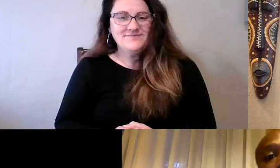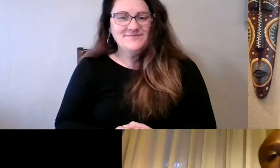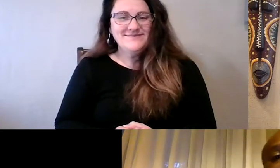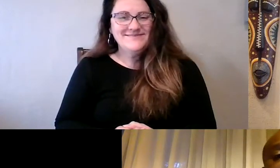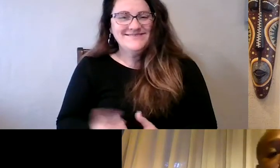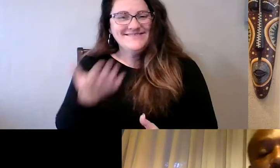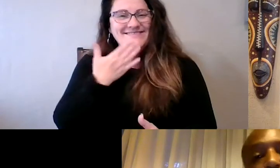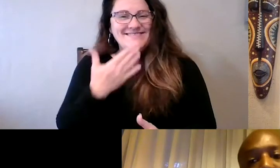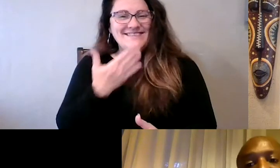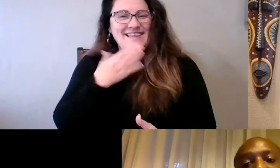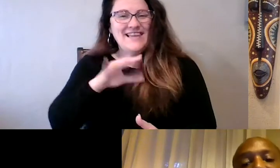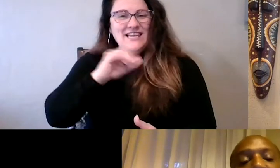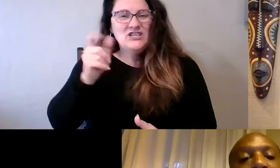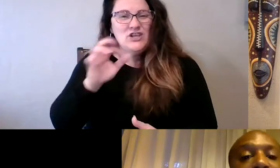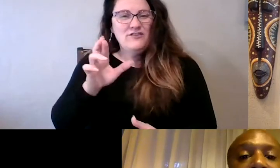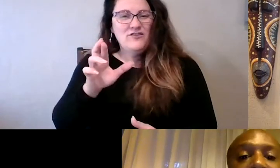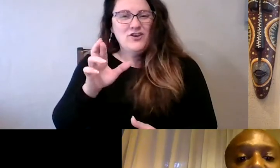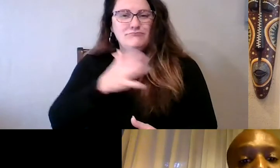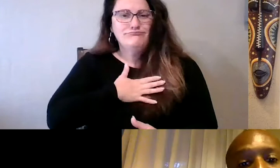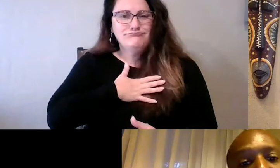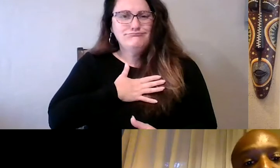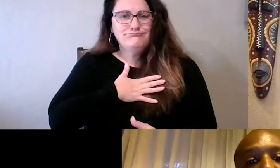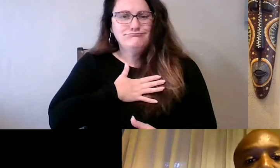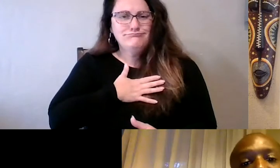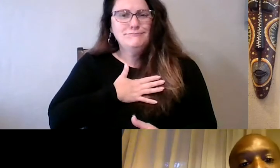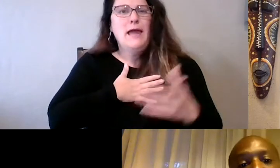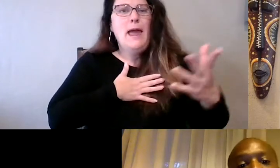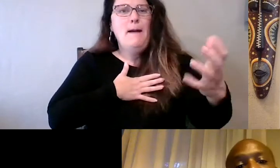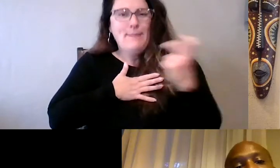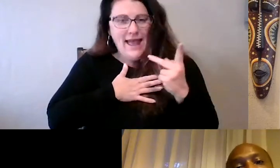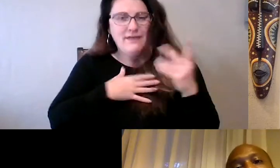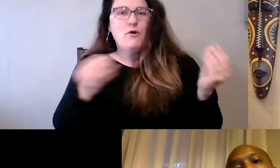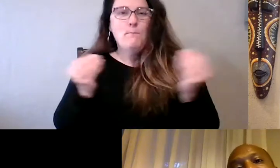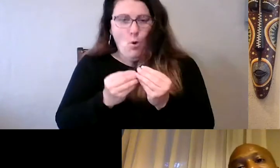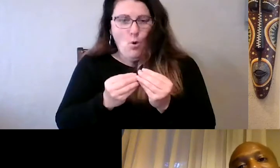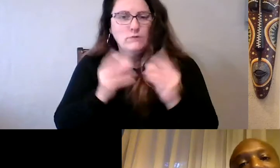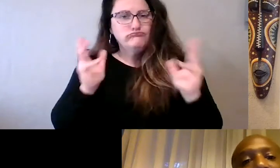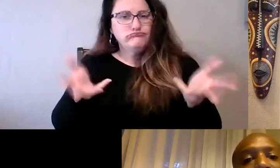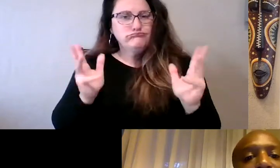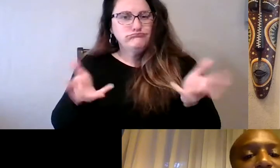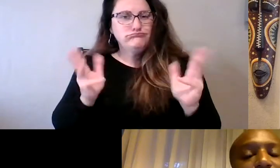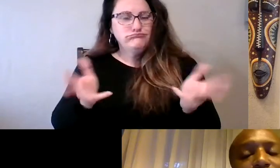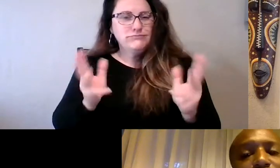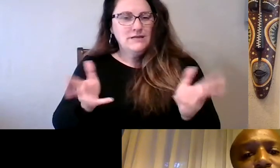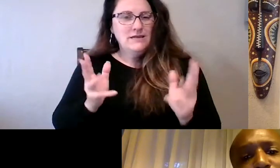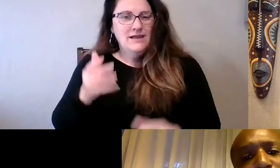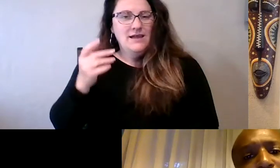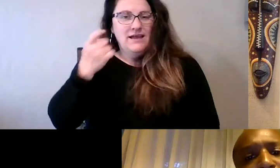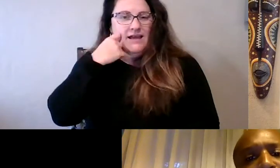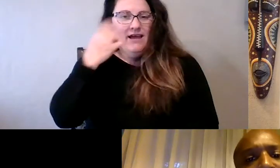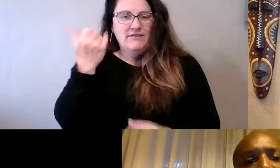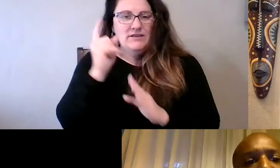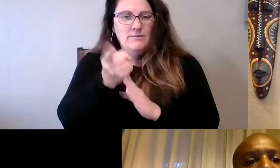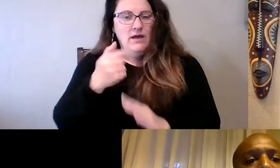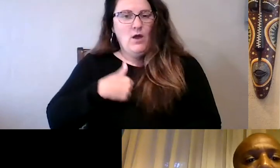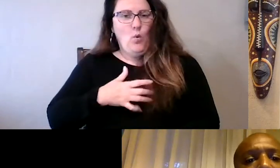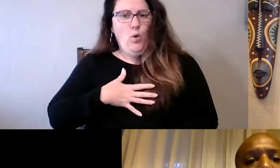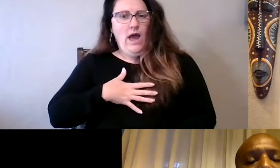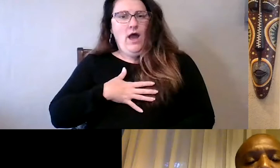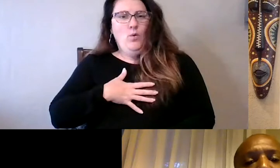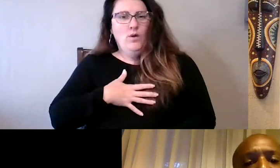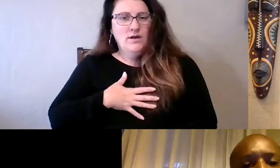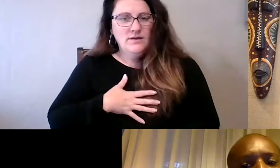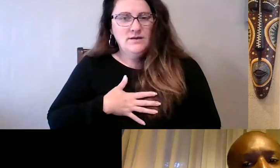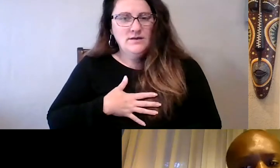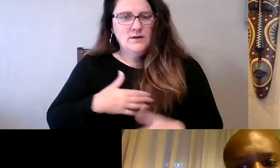Well, thank you, Jennifer. We're definitely going to have you back for more conversations, because just in this last 15 minutes or so, I feel like I've been,